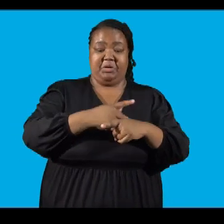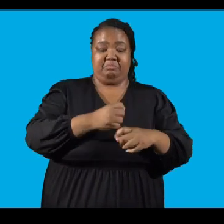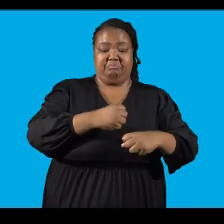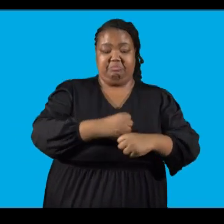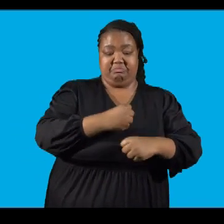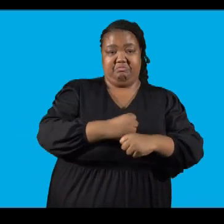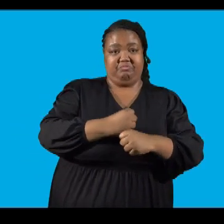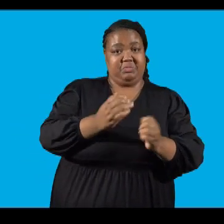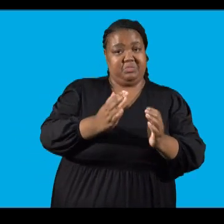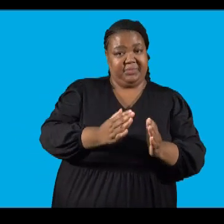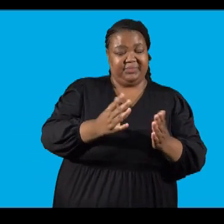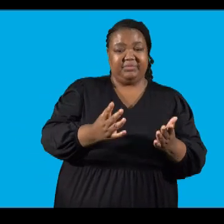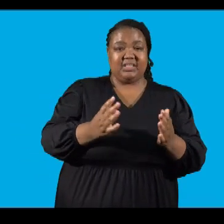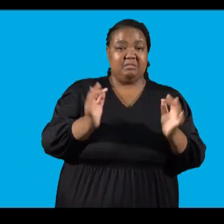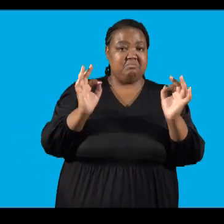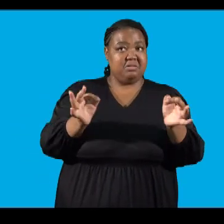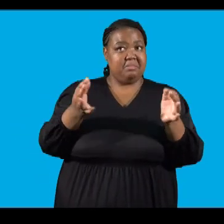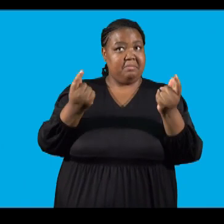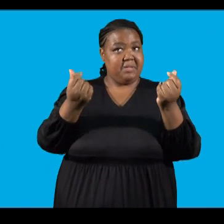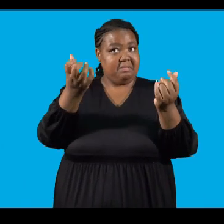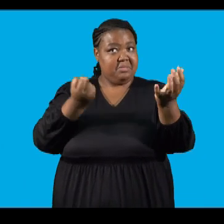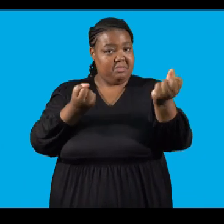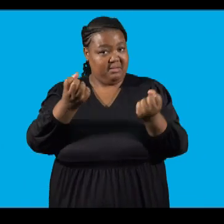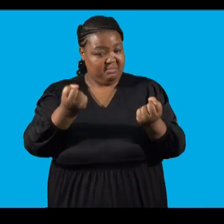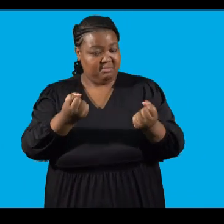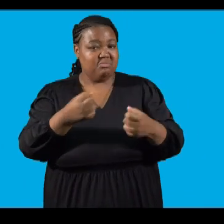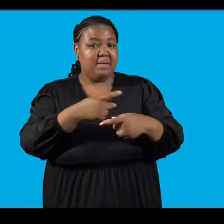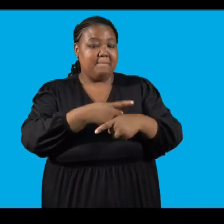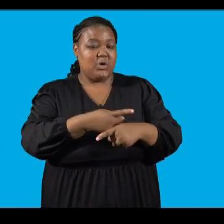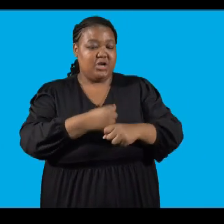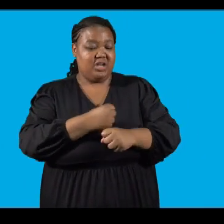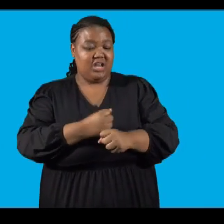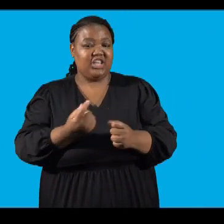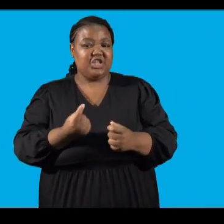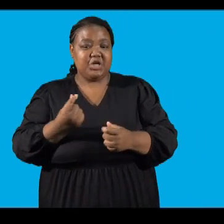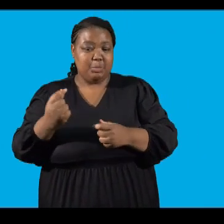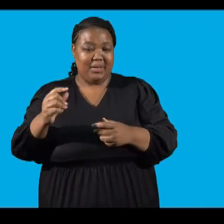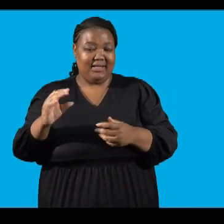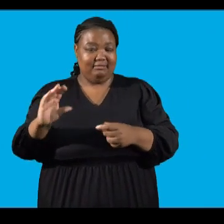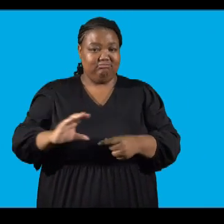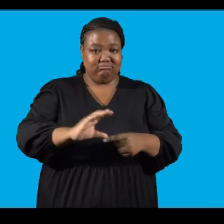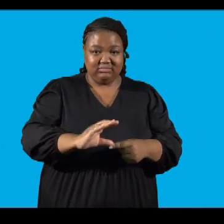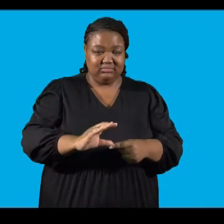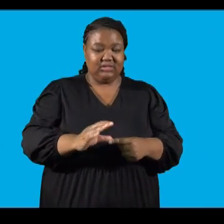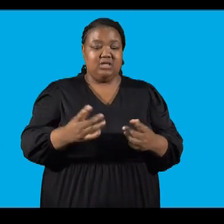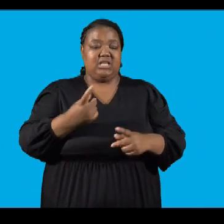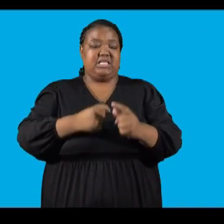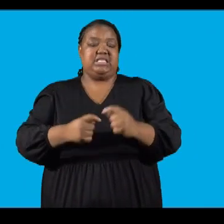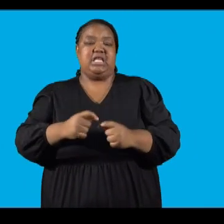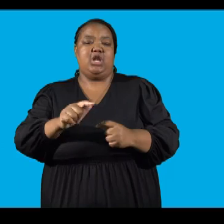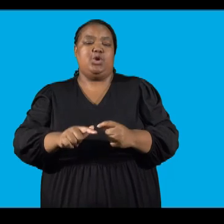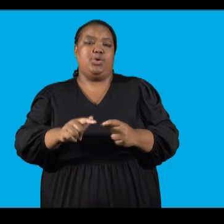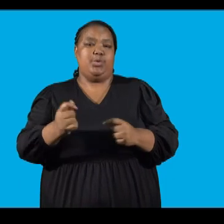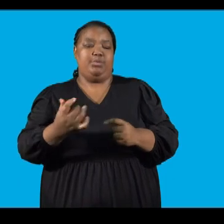The producers may not be able to make sufficient revenue to cover production costs because they are selling at a low